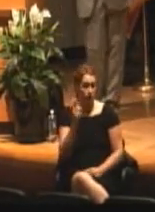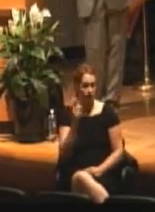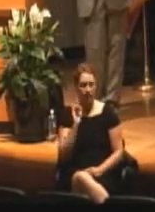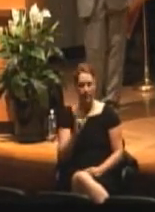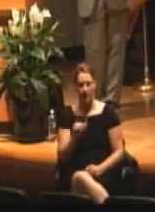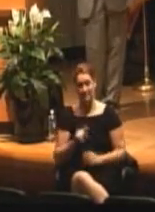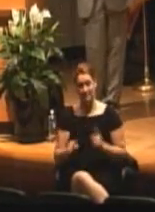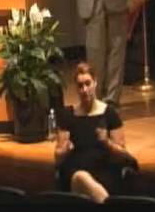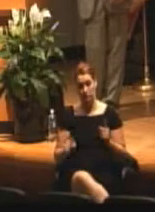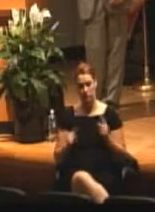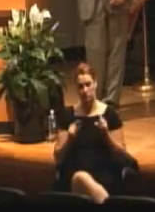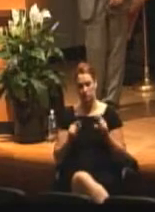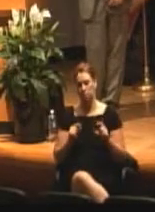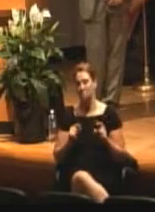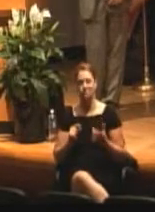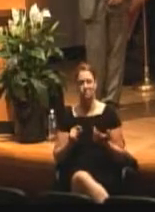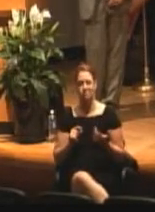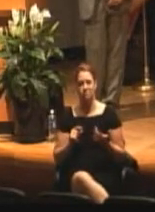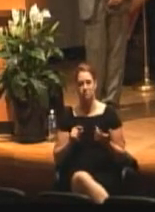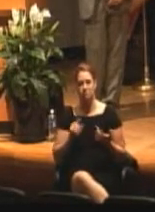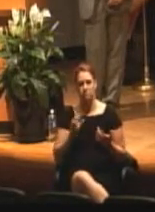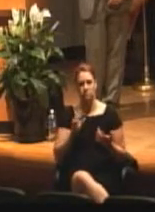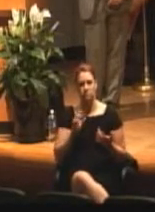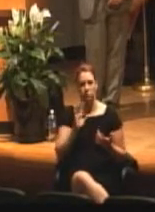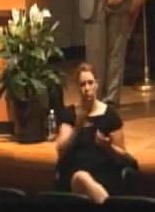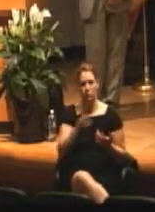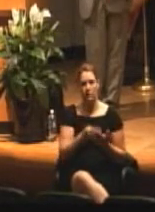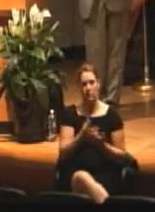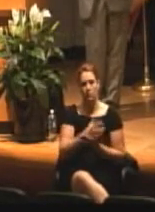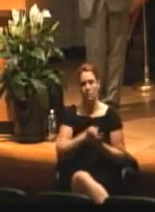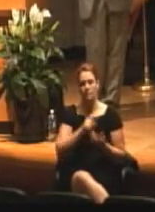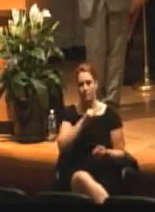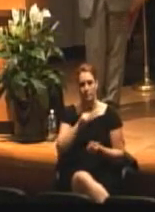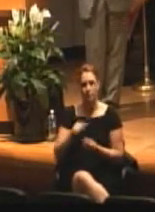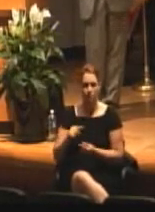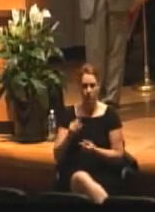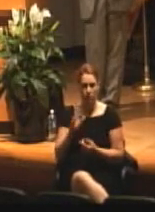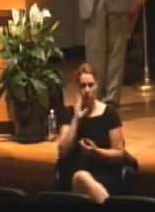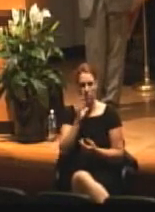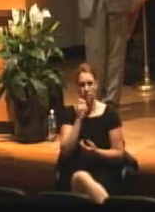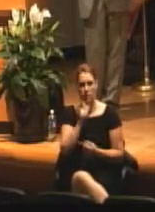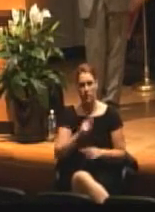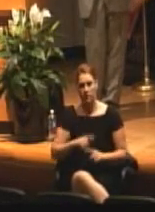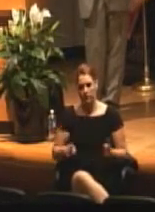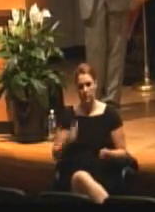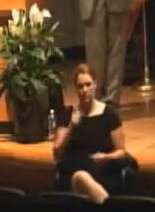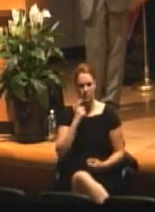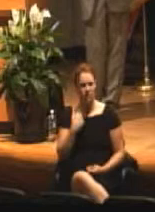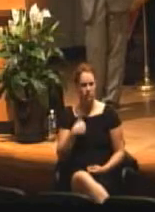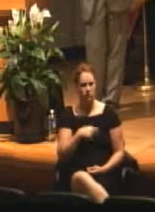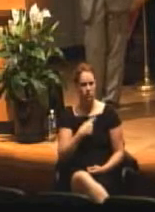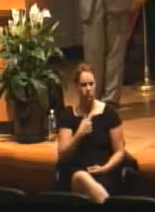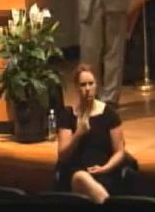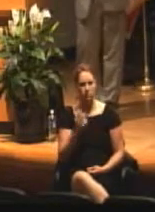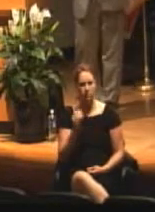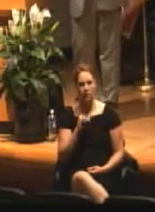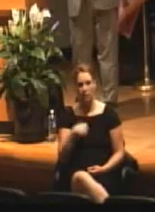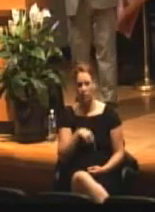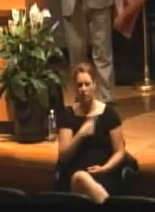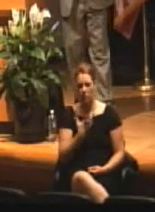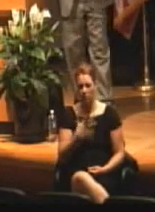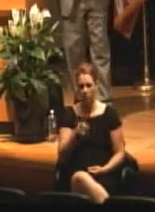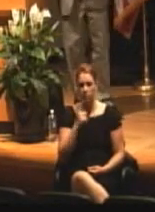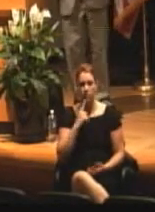difference in income won't make a difference in the approval. You know what I mean? Because we don't want you to be, we said, always, you know, to that last penny of